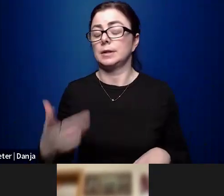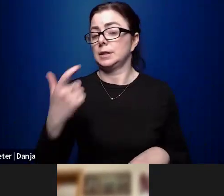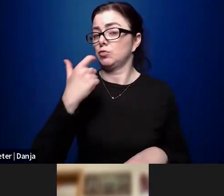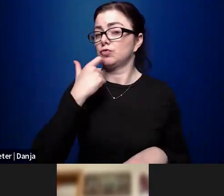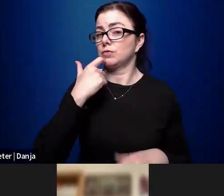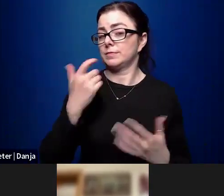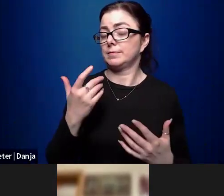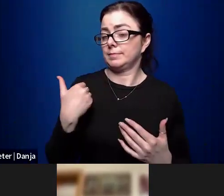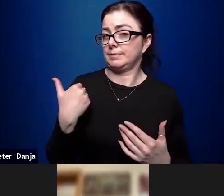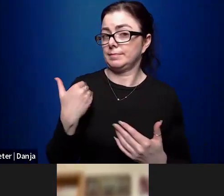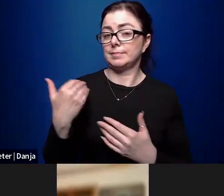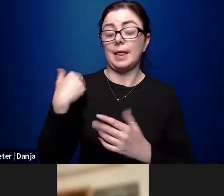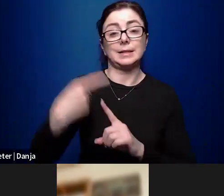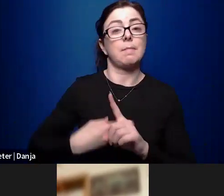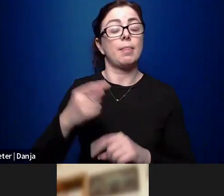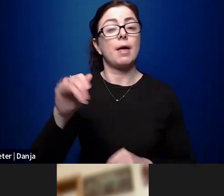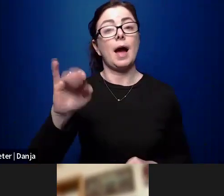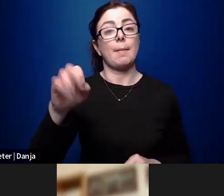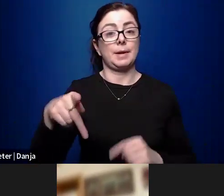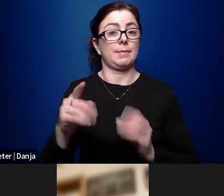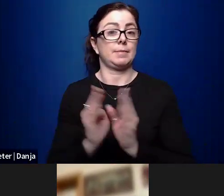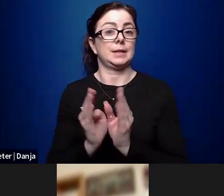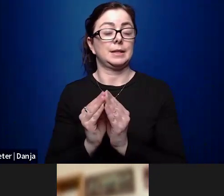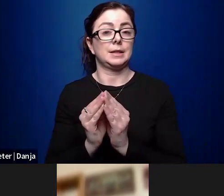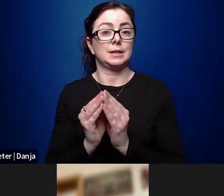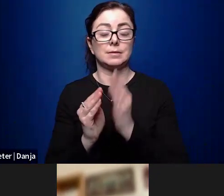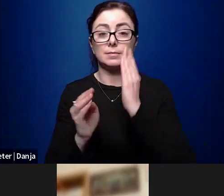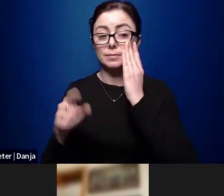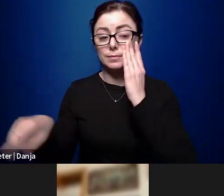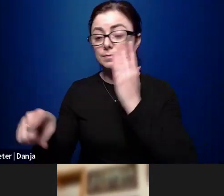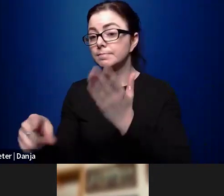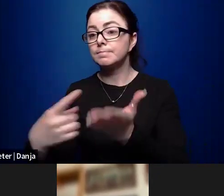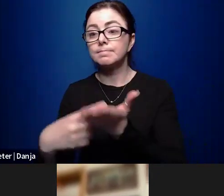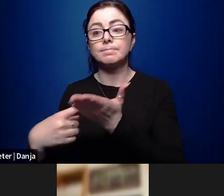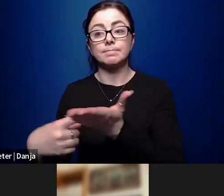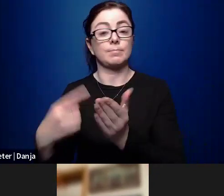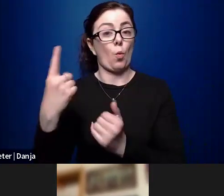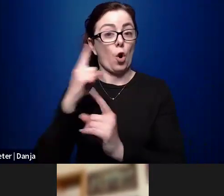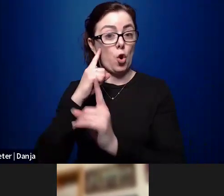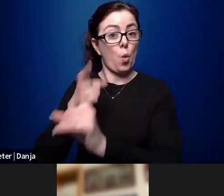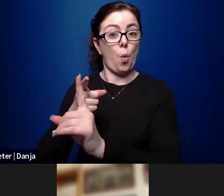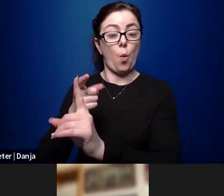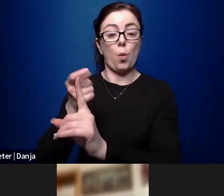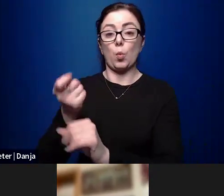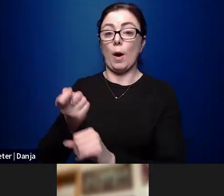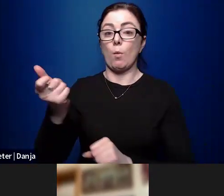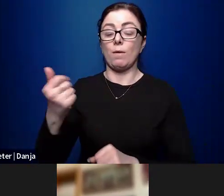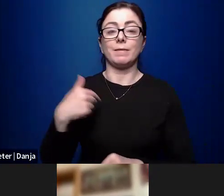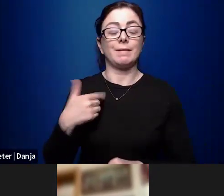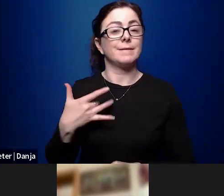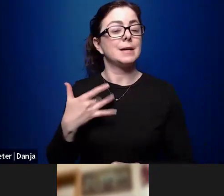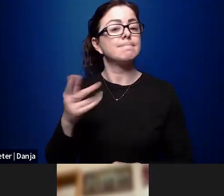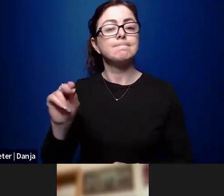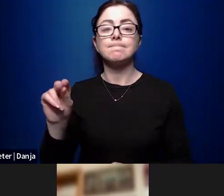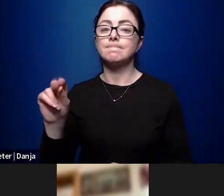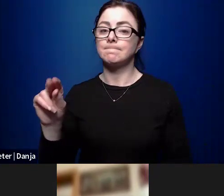meeting last month, I think it was, and they were talking about removing one of the goals, and I'm like, no, I actually want to keep that a little bit